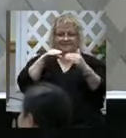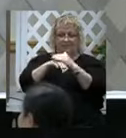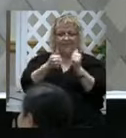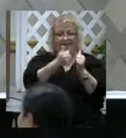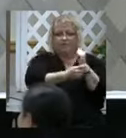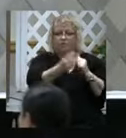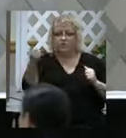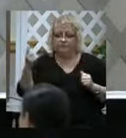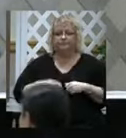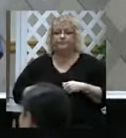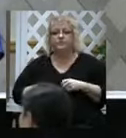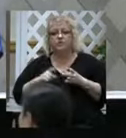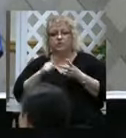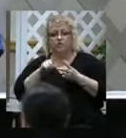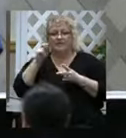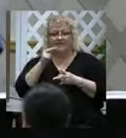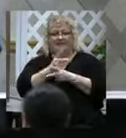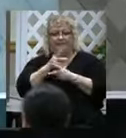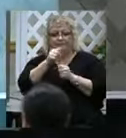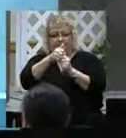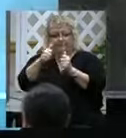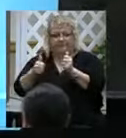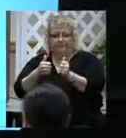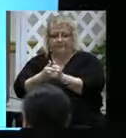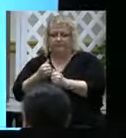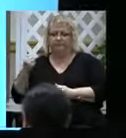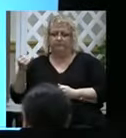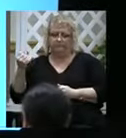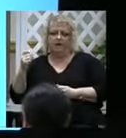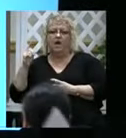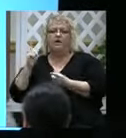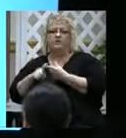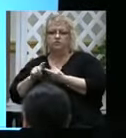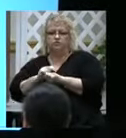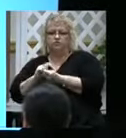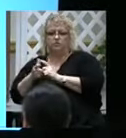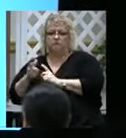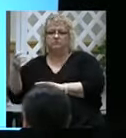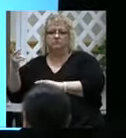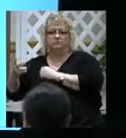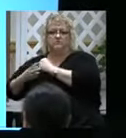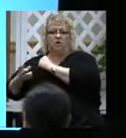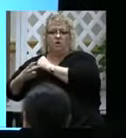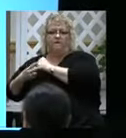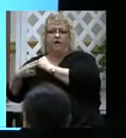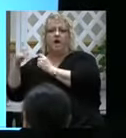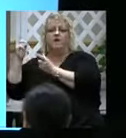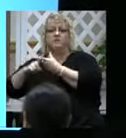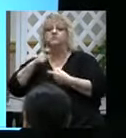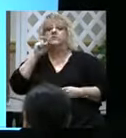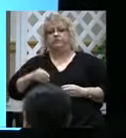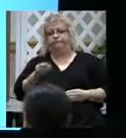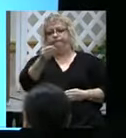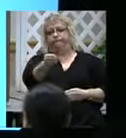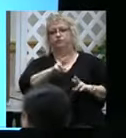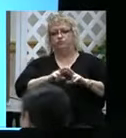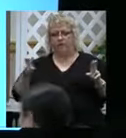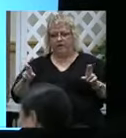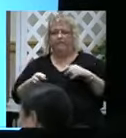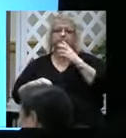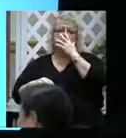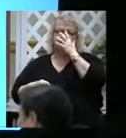everybody. And the other one you should probably keep in your back pocket and just pull it out when you need it, but you still need it translated. Okay, so this is why I define that as a type of document that will